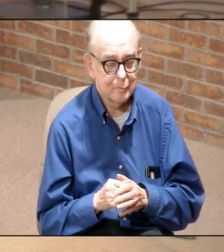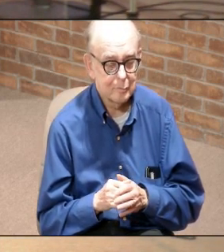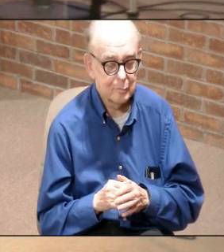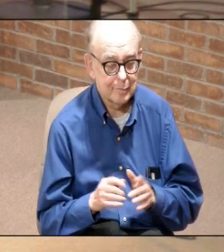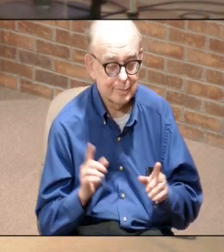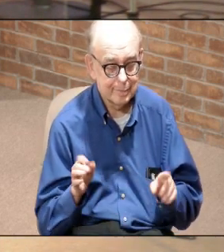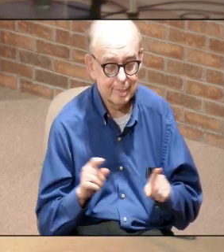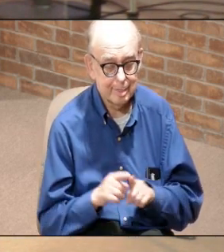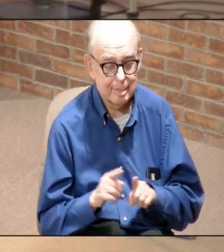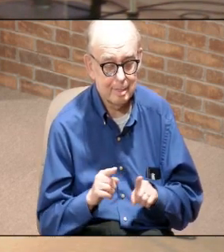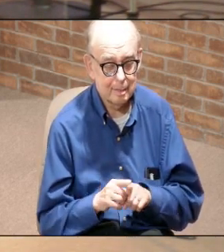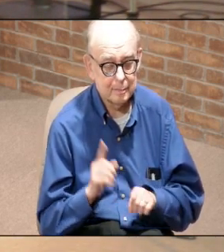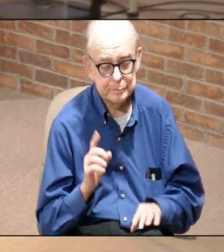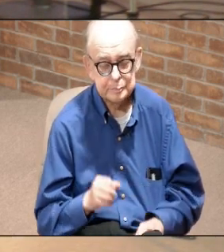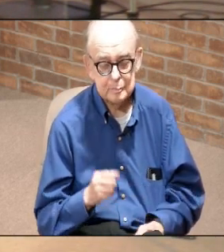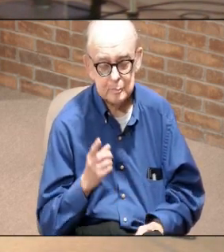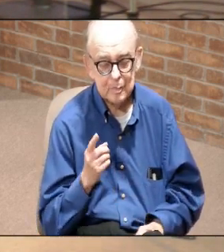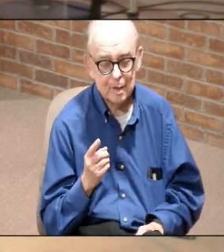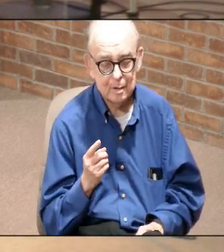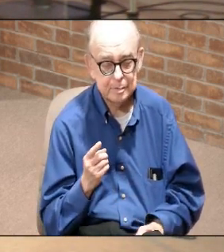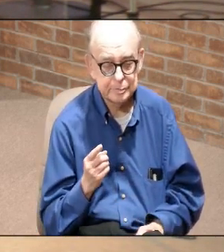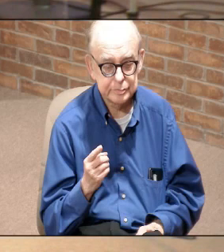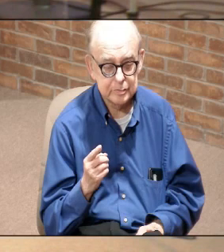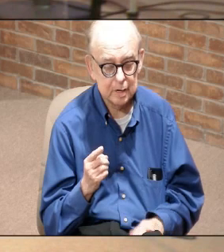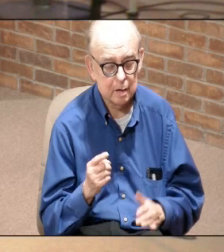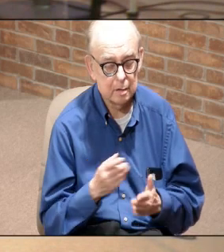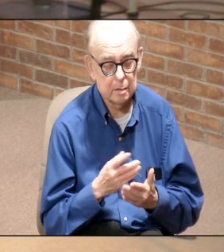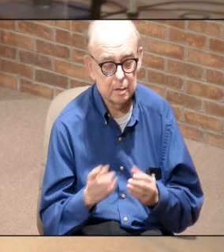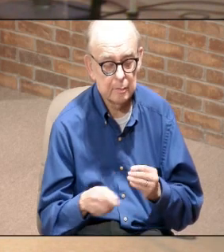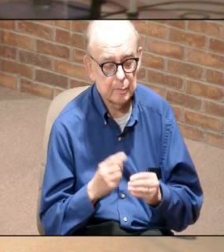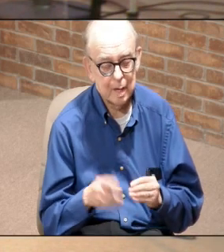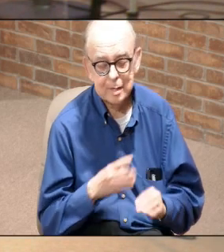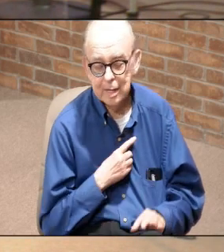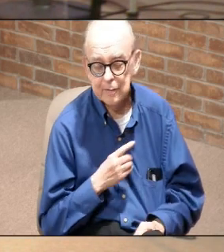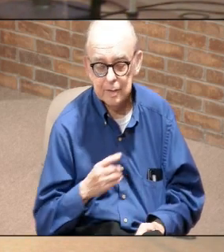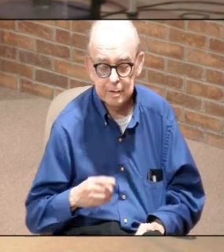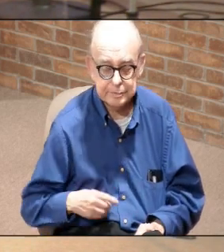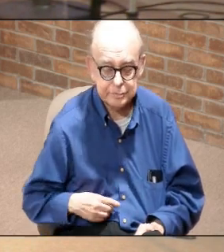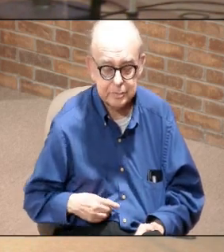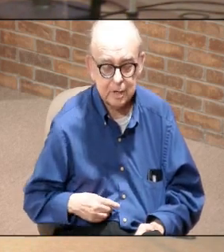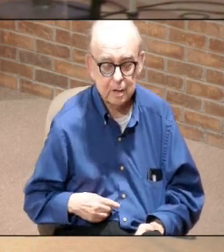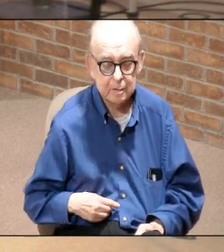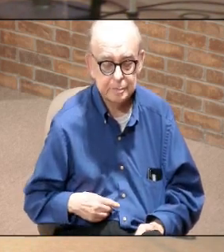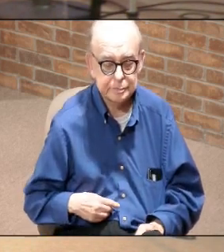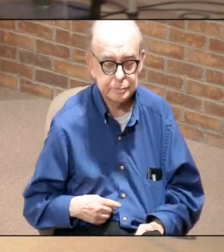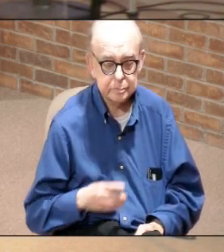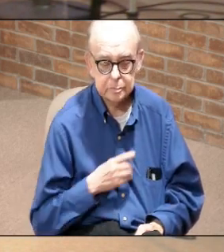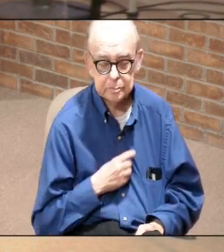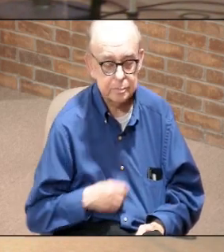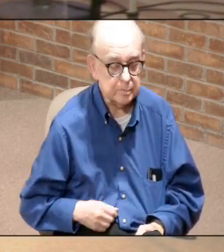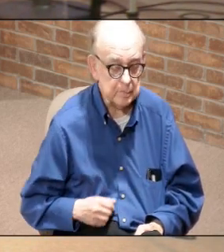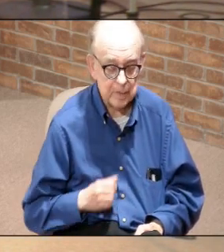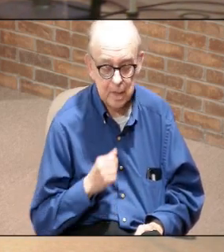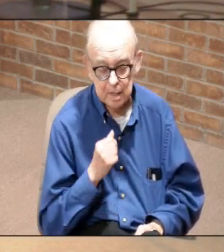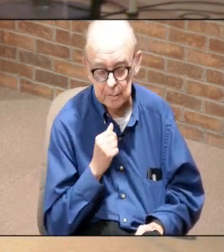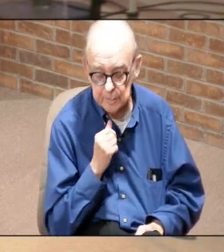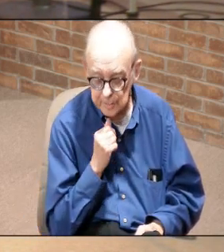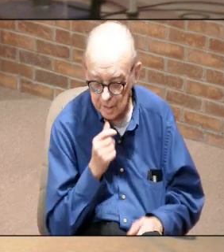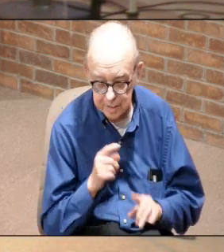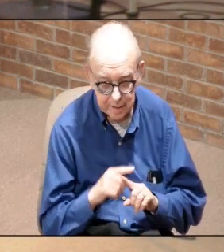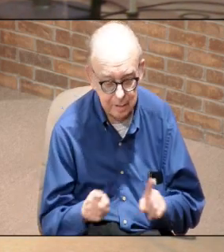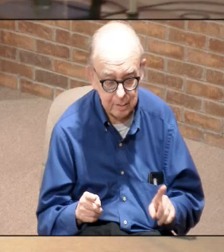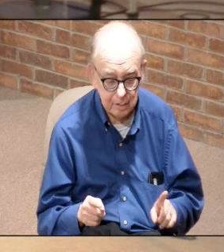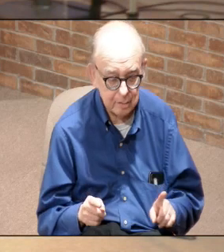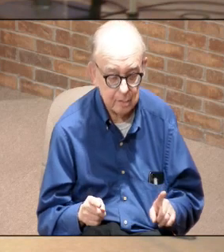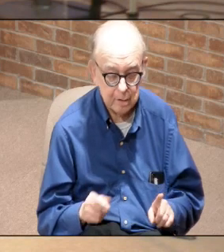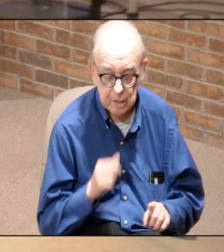You also need to understand something about David. He wasn't abnormal and he